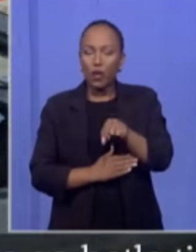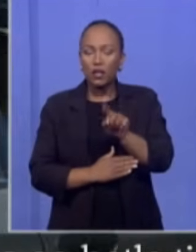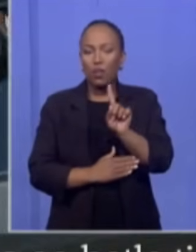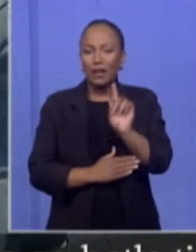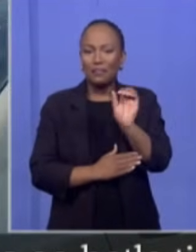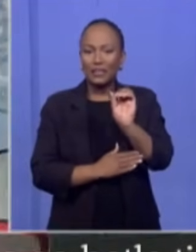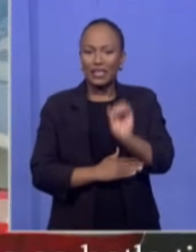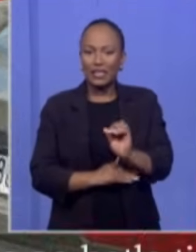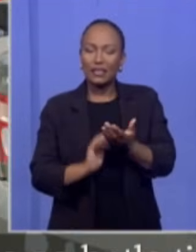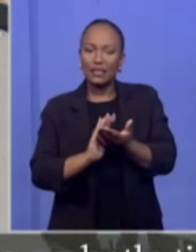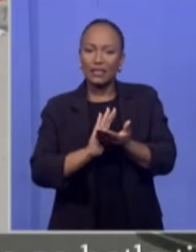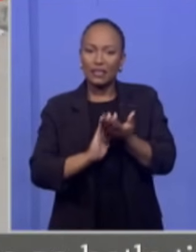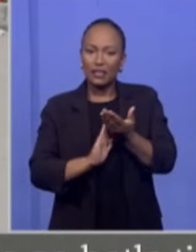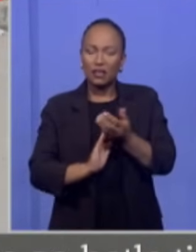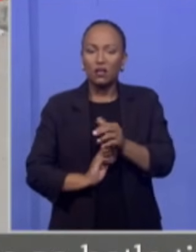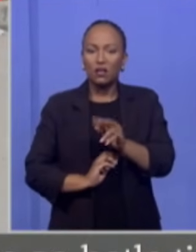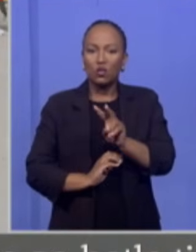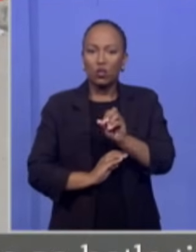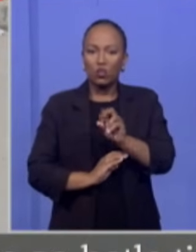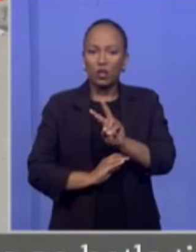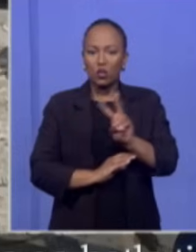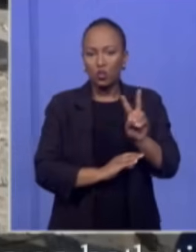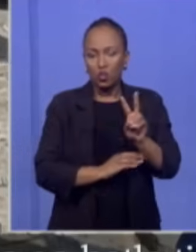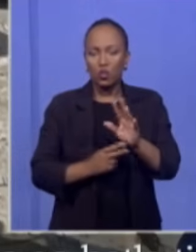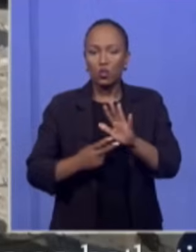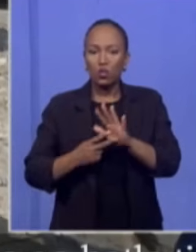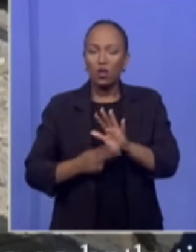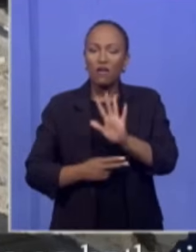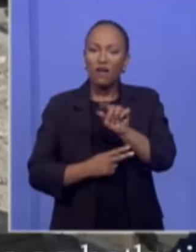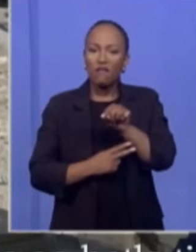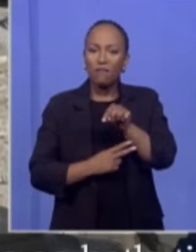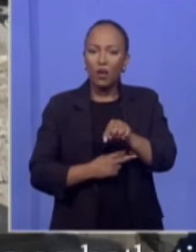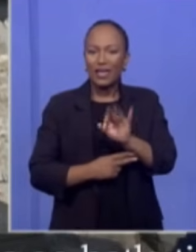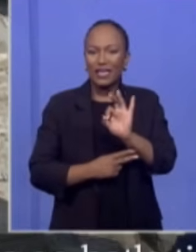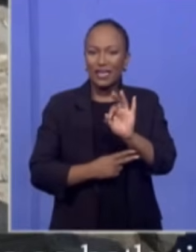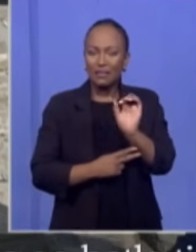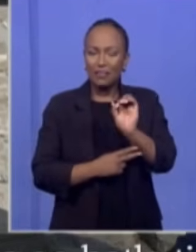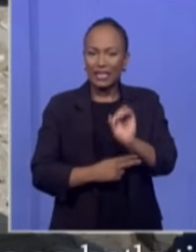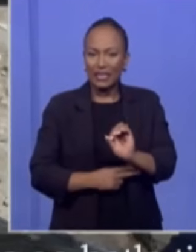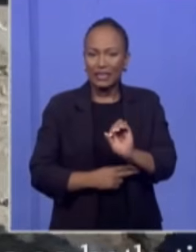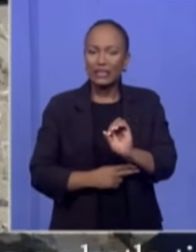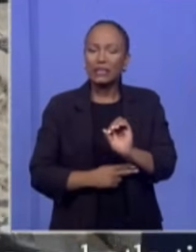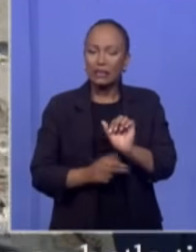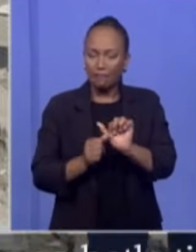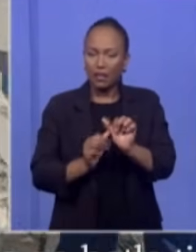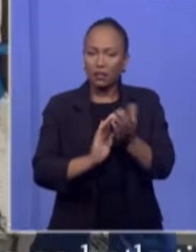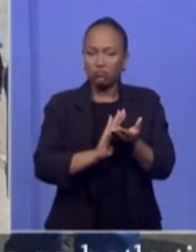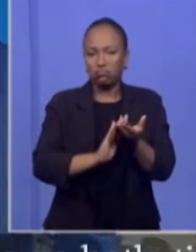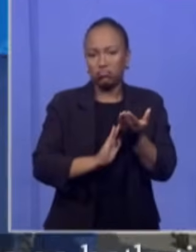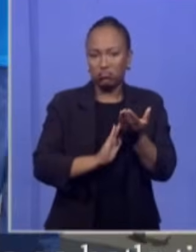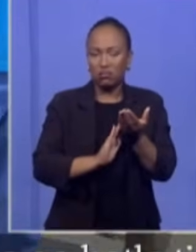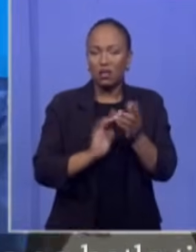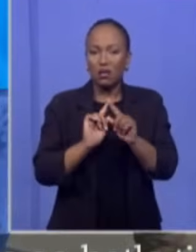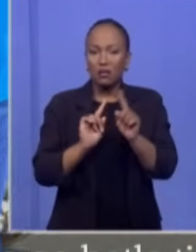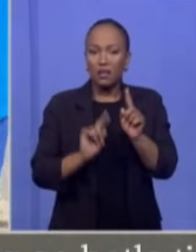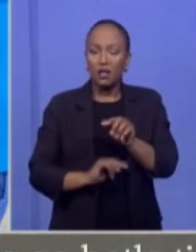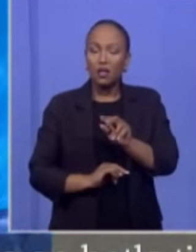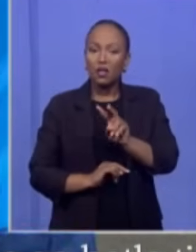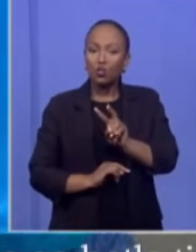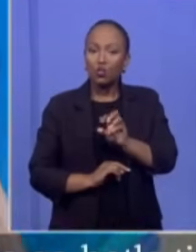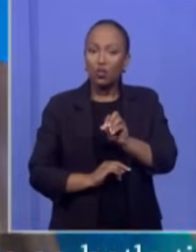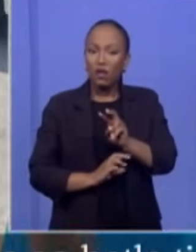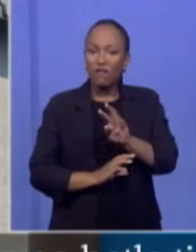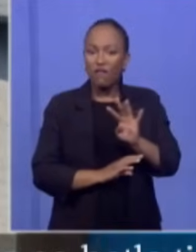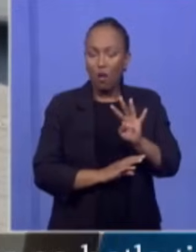wa 2022 le di le 5.3 ka 2023. Fela e ne ya ngwetlega ka